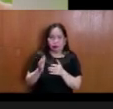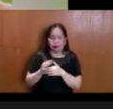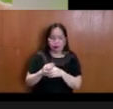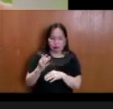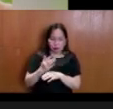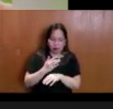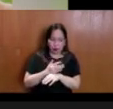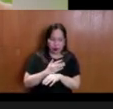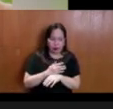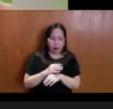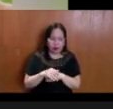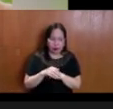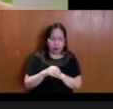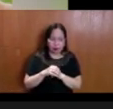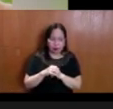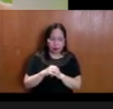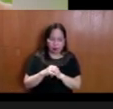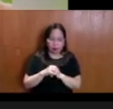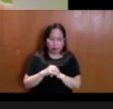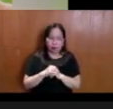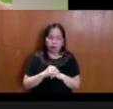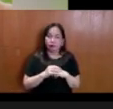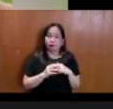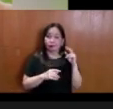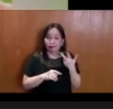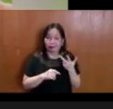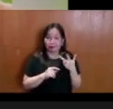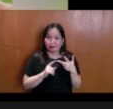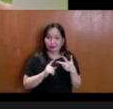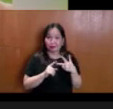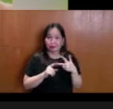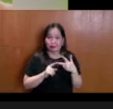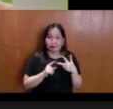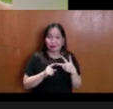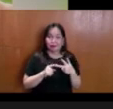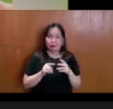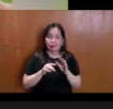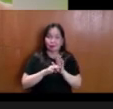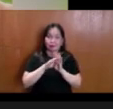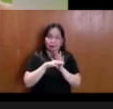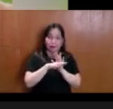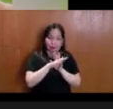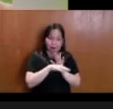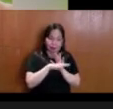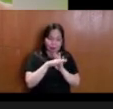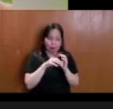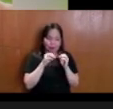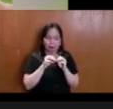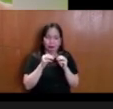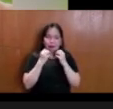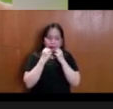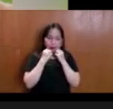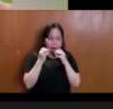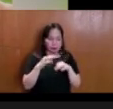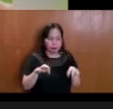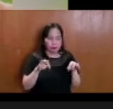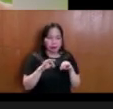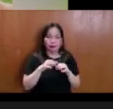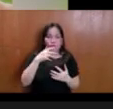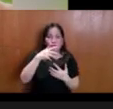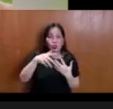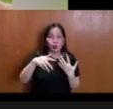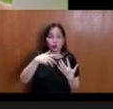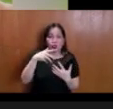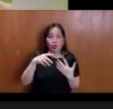enhance and innovate. The third one is I think the trend is becoming more and more important, the social side,